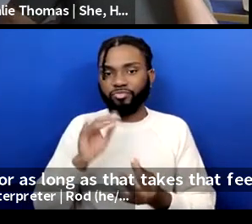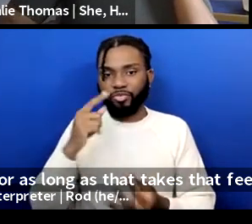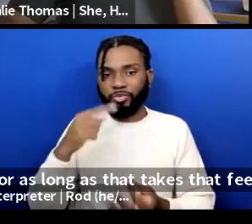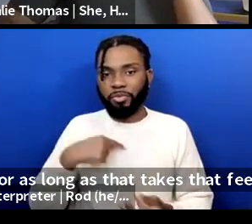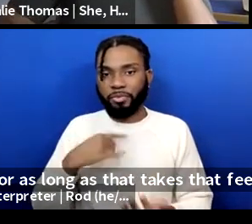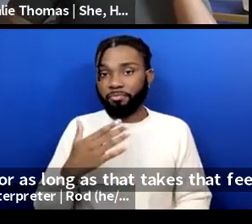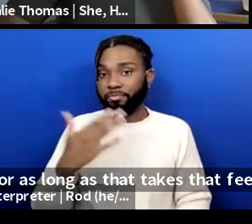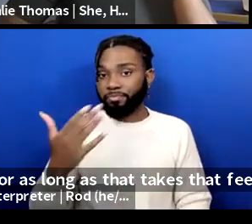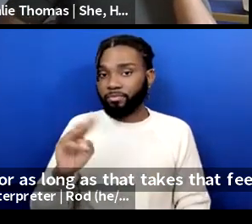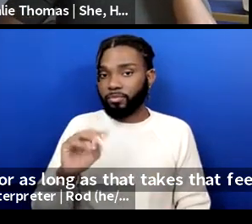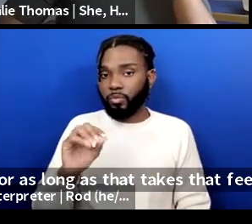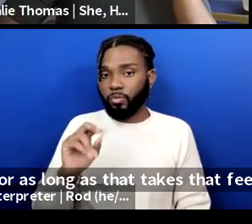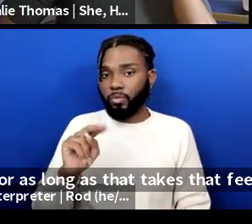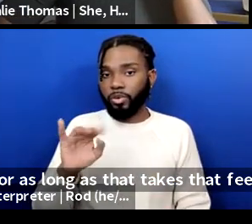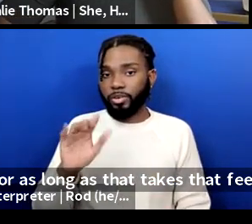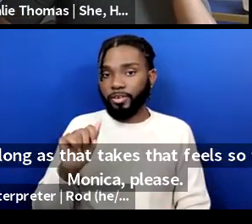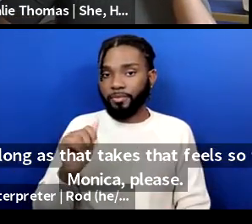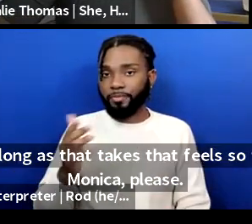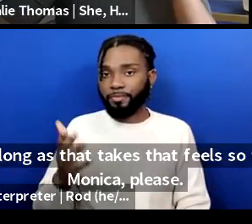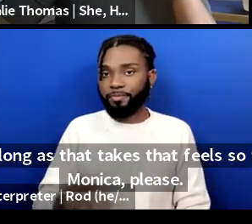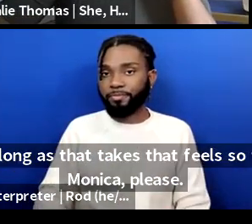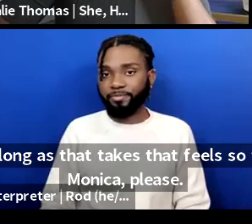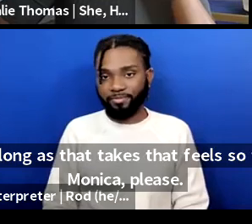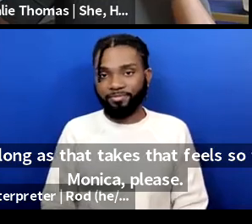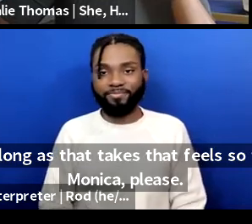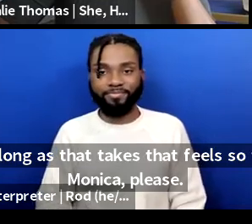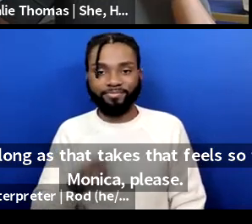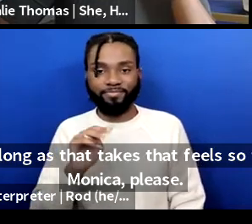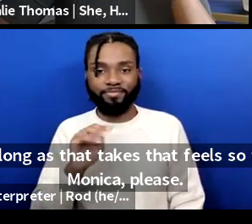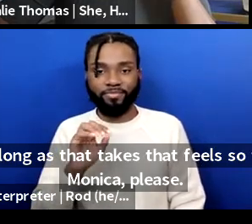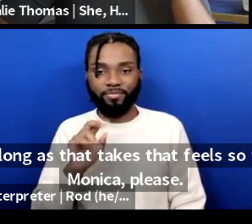Monica, please. Yes.